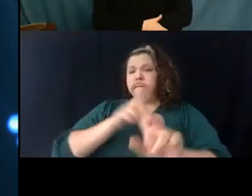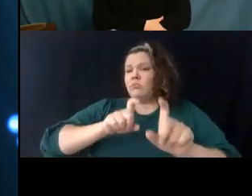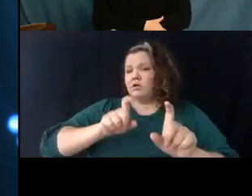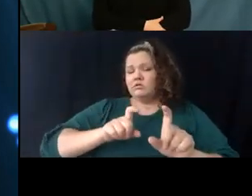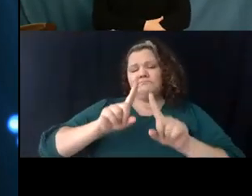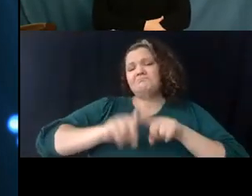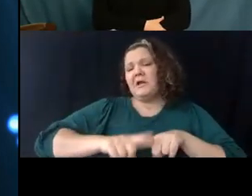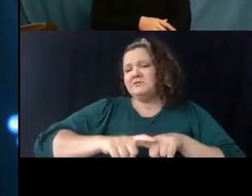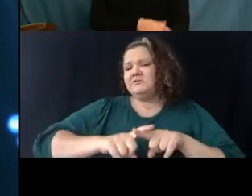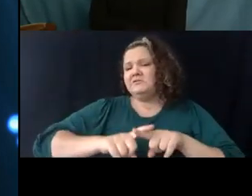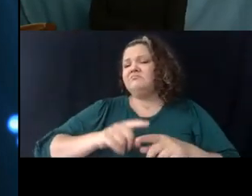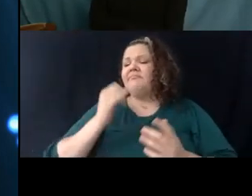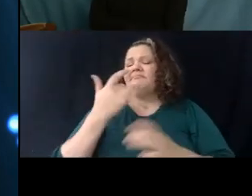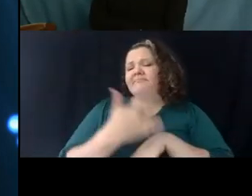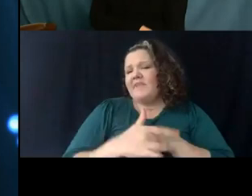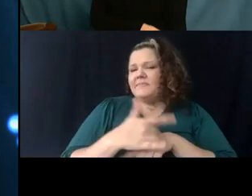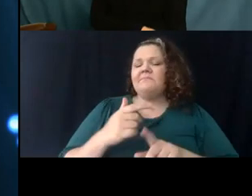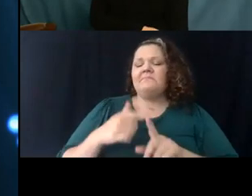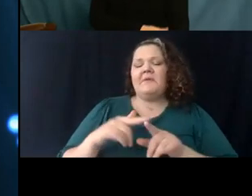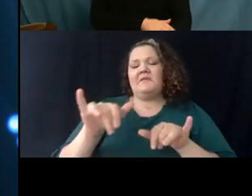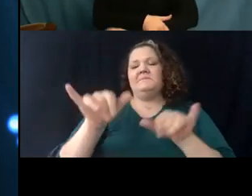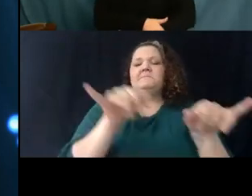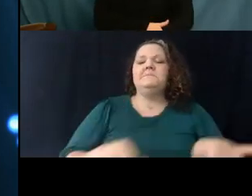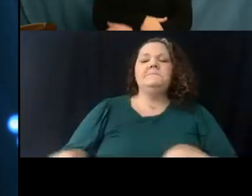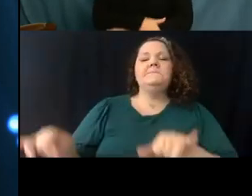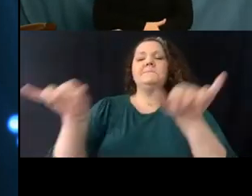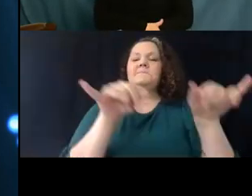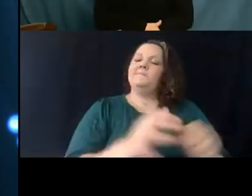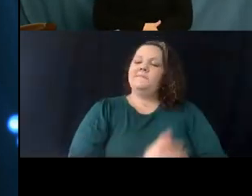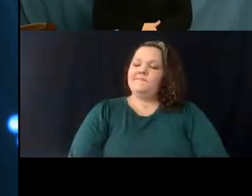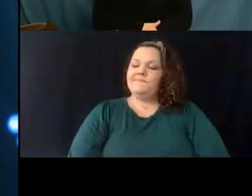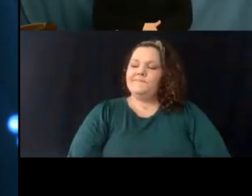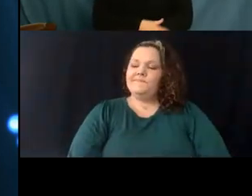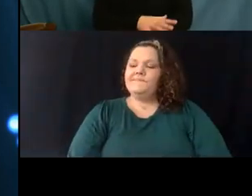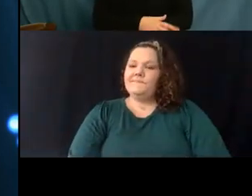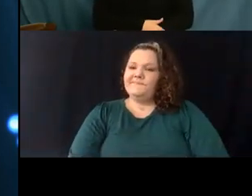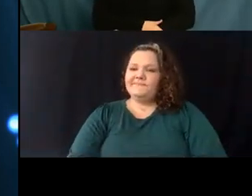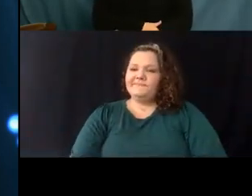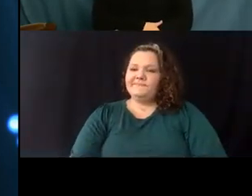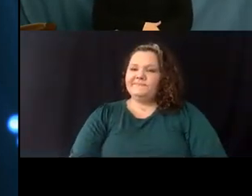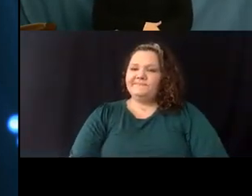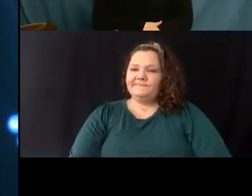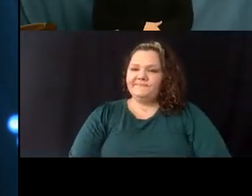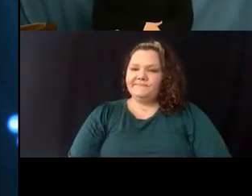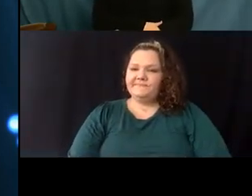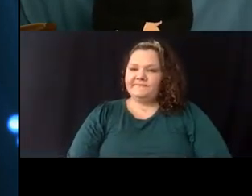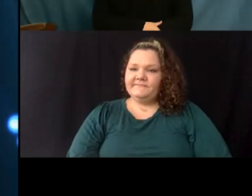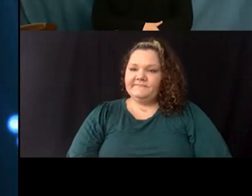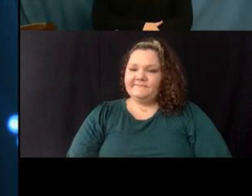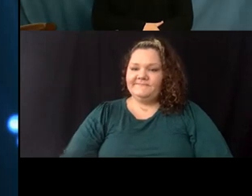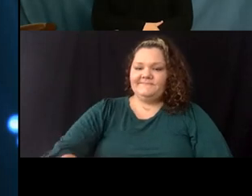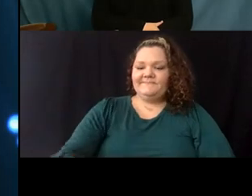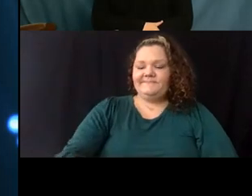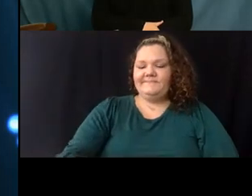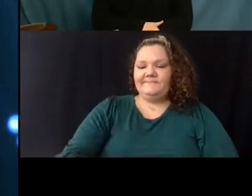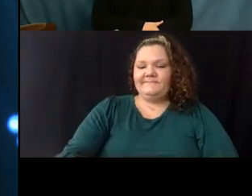I'm speaking of specifically, it's good to test that ahead of time. Find that time to set up the Zoom and make sure that quality is there.